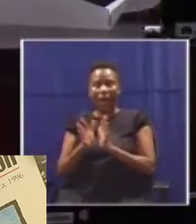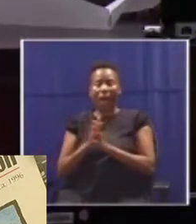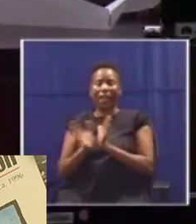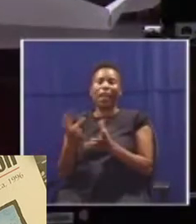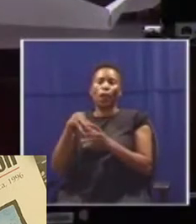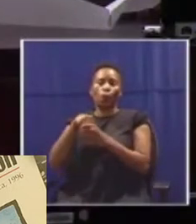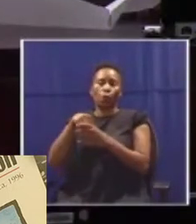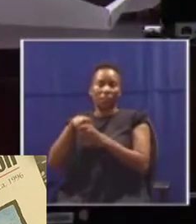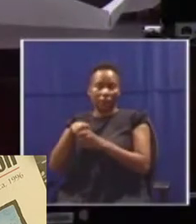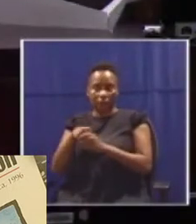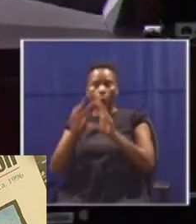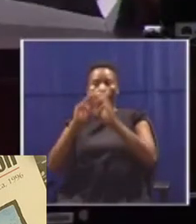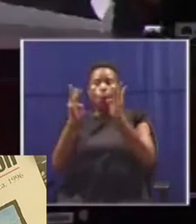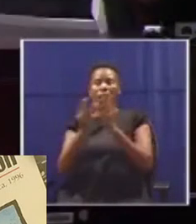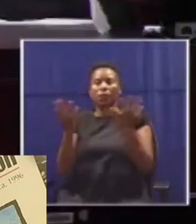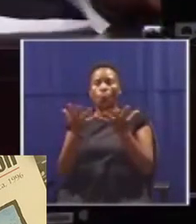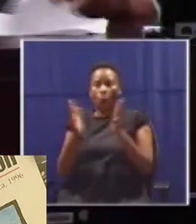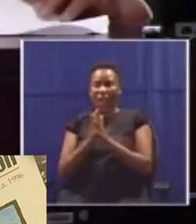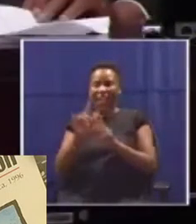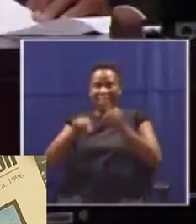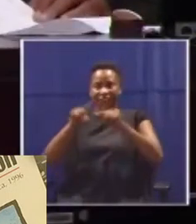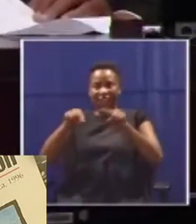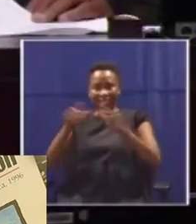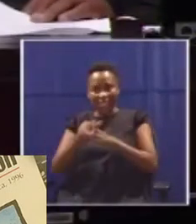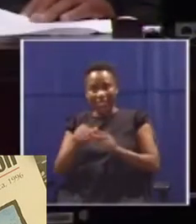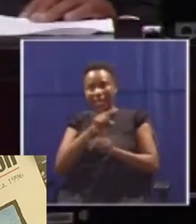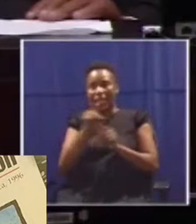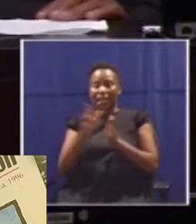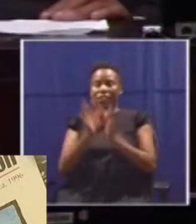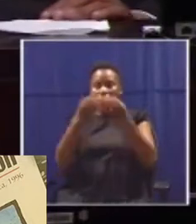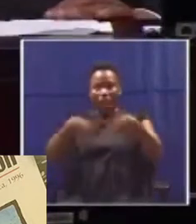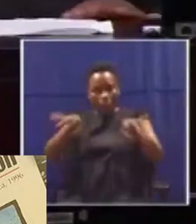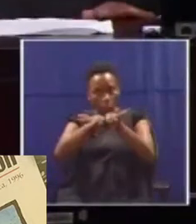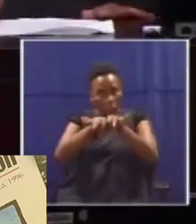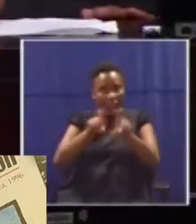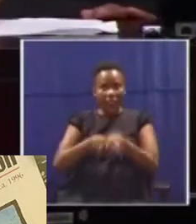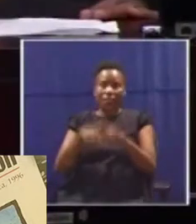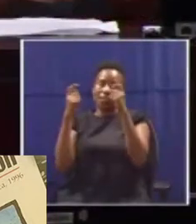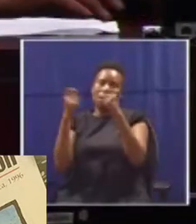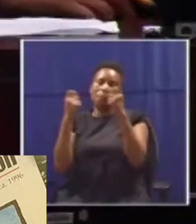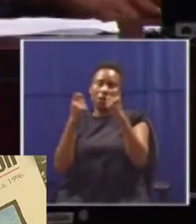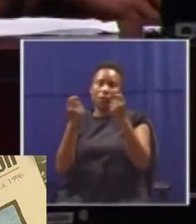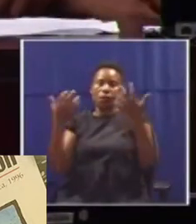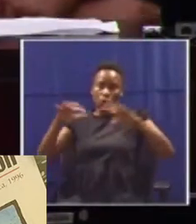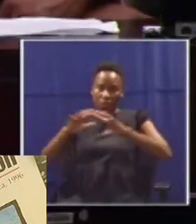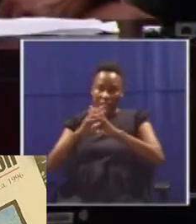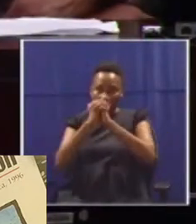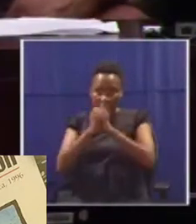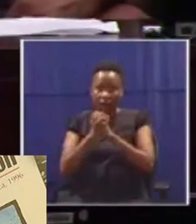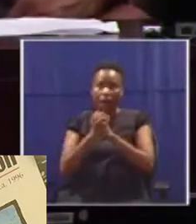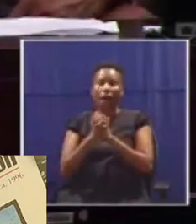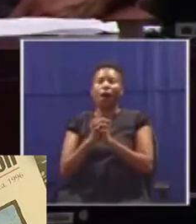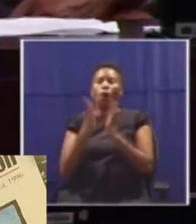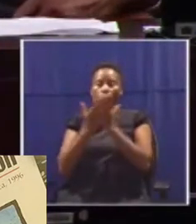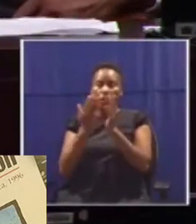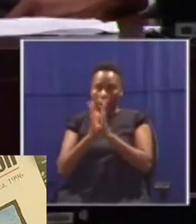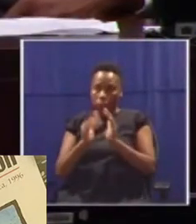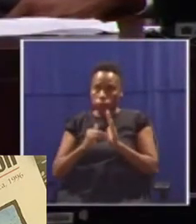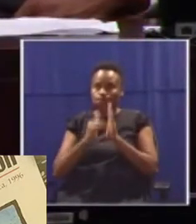a world where difference is valued and celebrated. Together we can forge women's